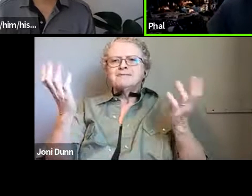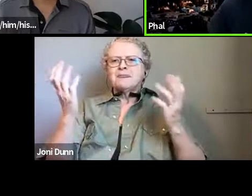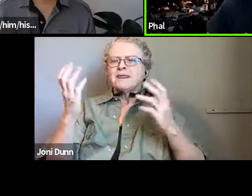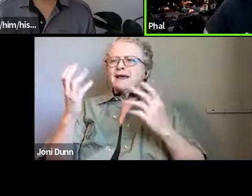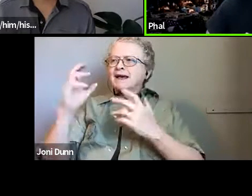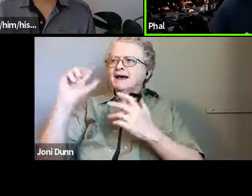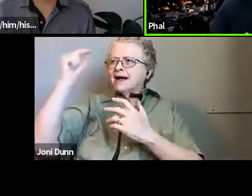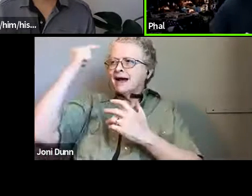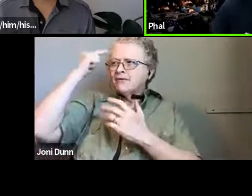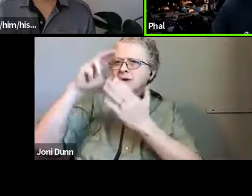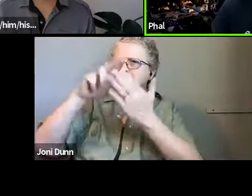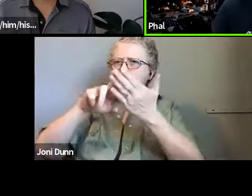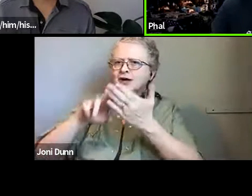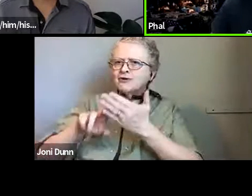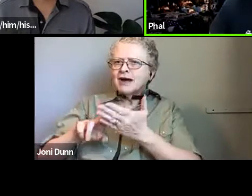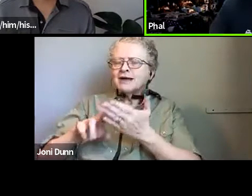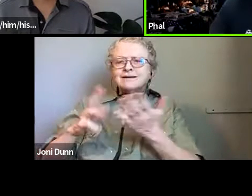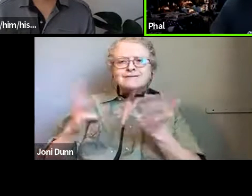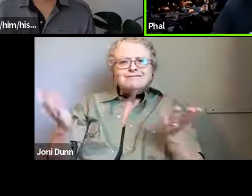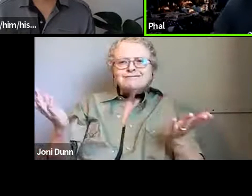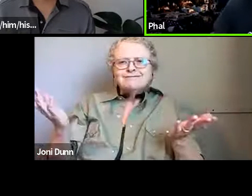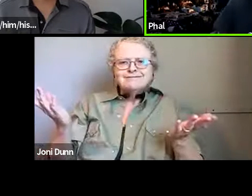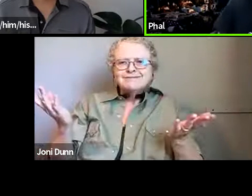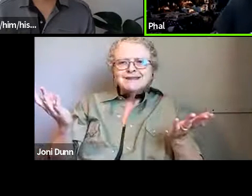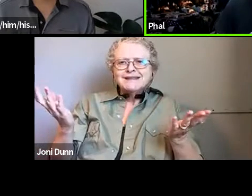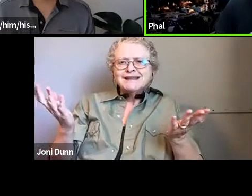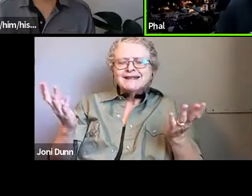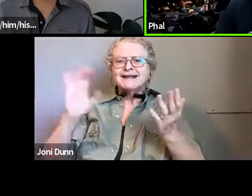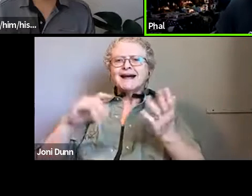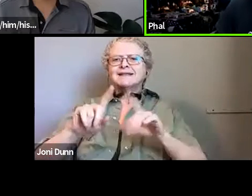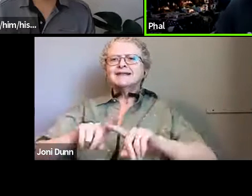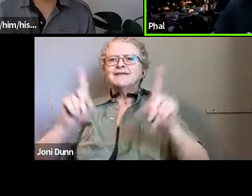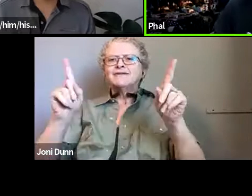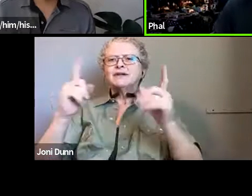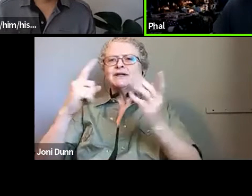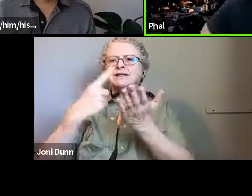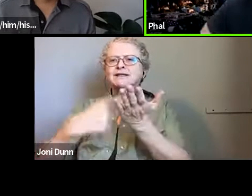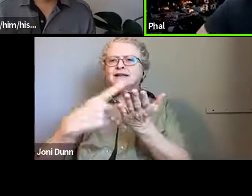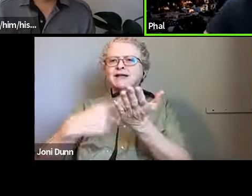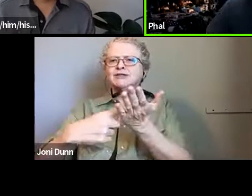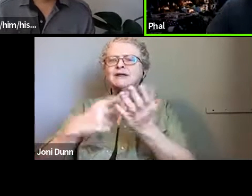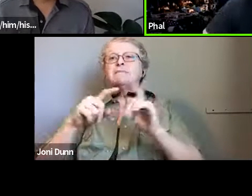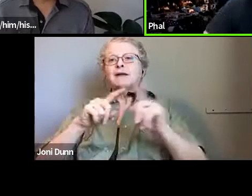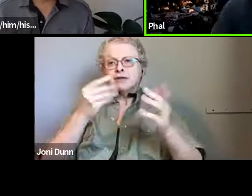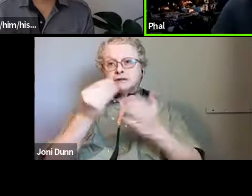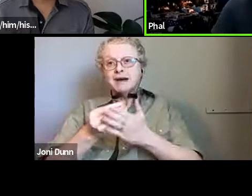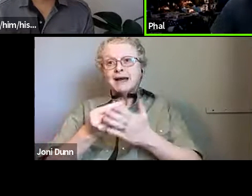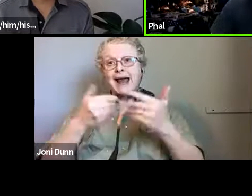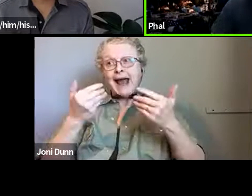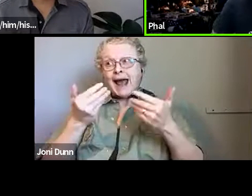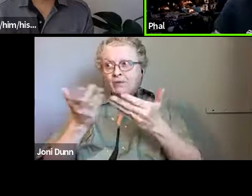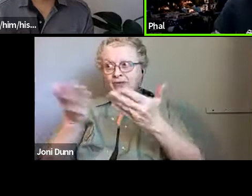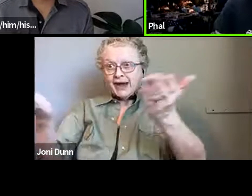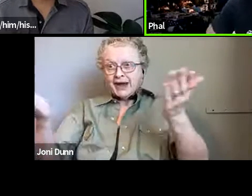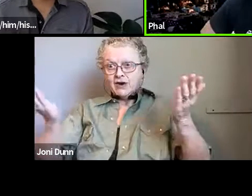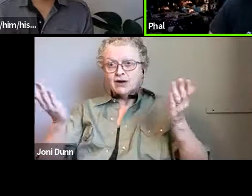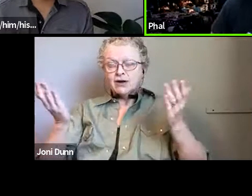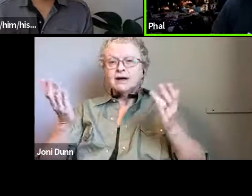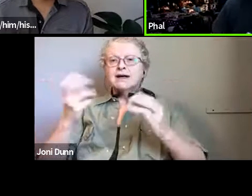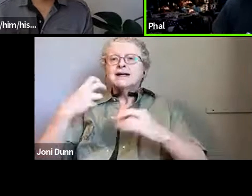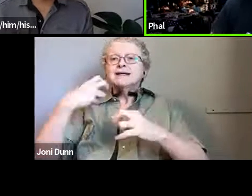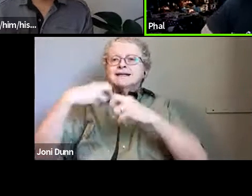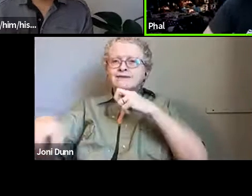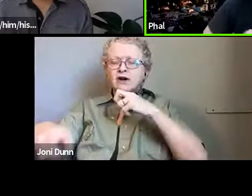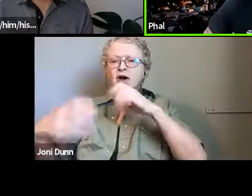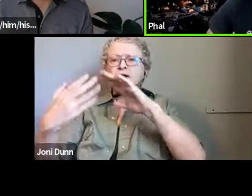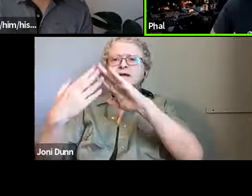we don't really take government contracts, but that's a different discussion. But there is money out there, right? So when community wants to try to do something, it's so difficult, right? That's part of the